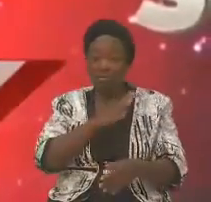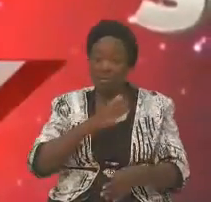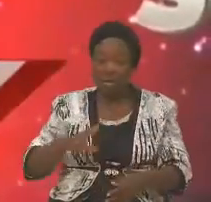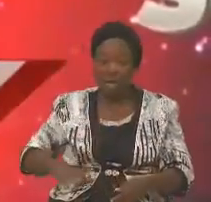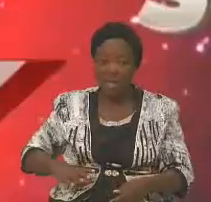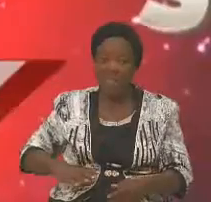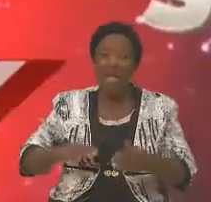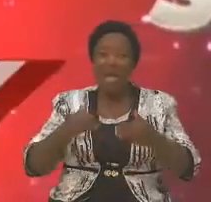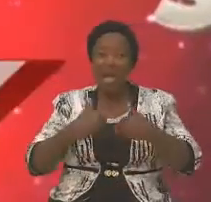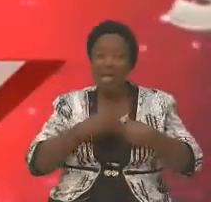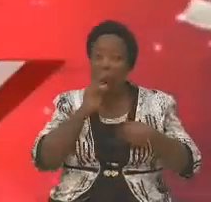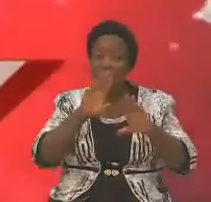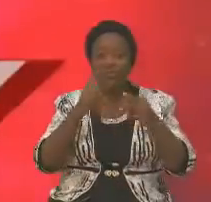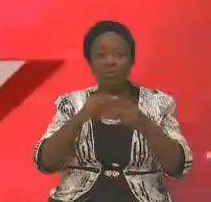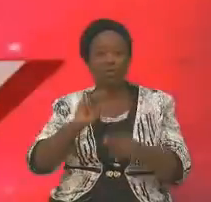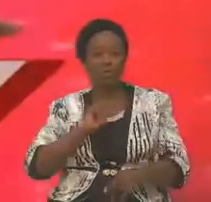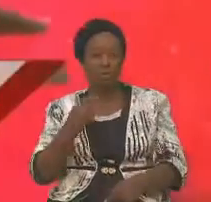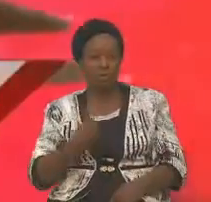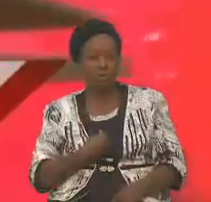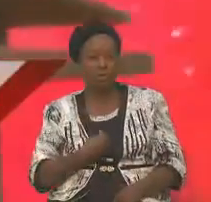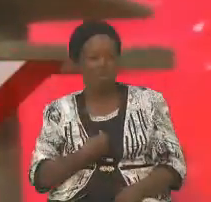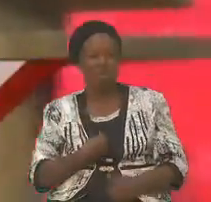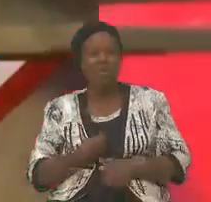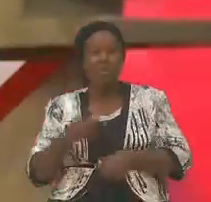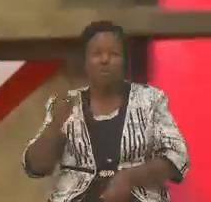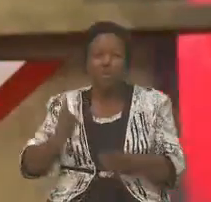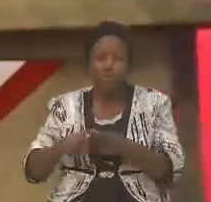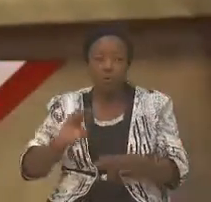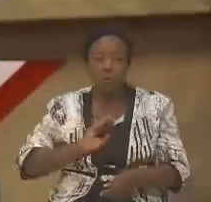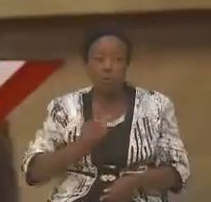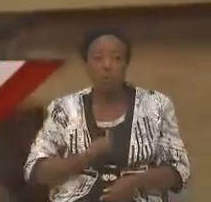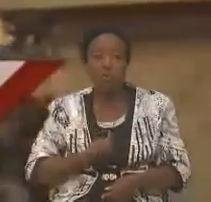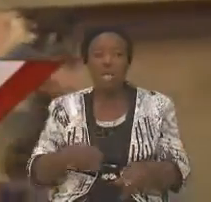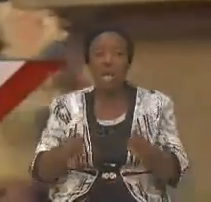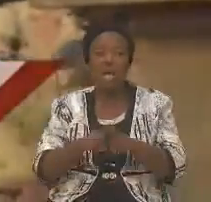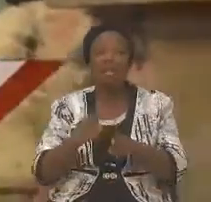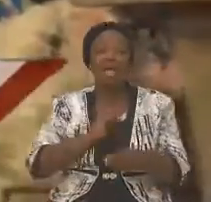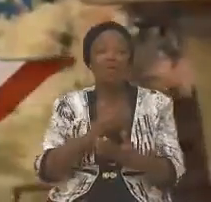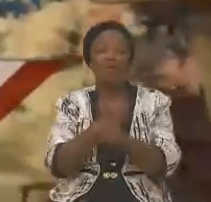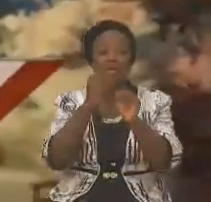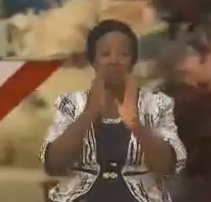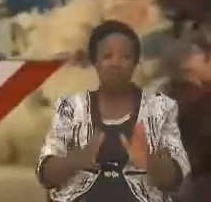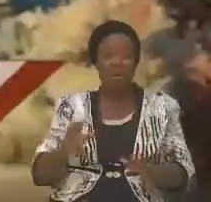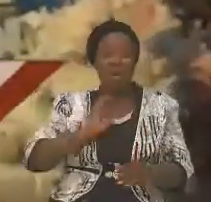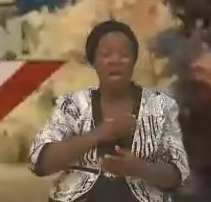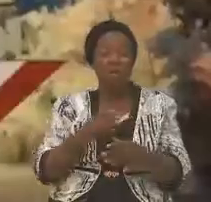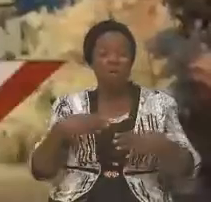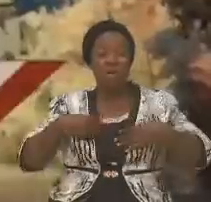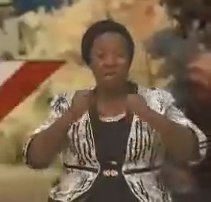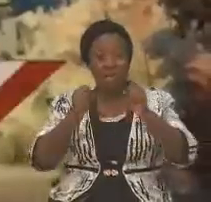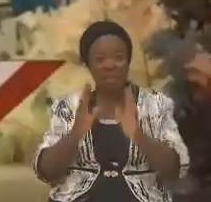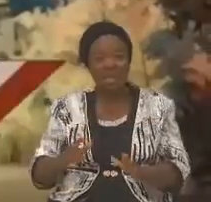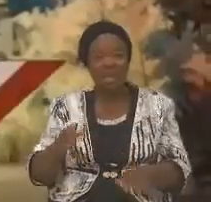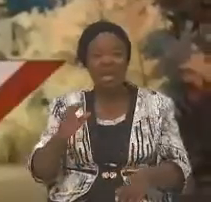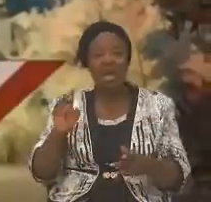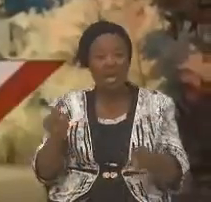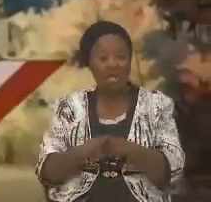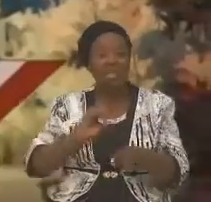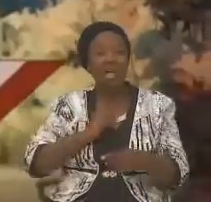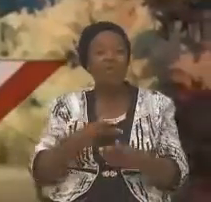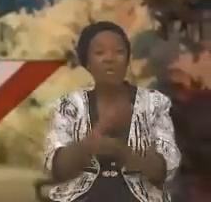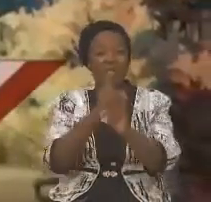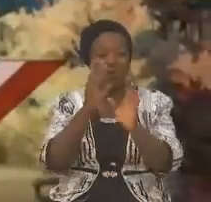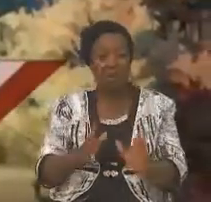know, Jesus Christ has been given to us to be our Savior, to be our healer, to be